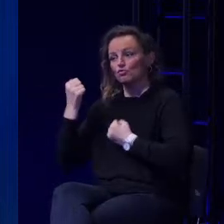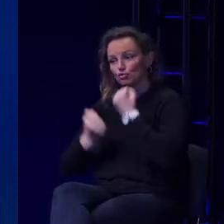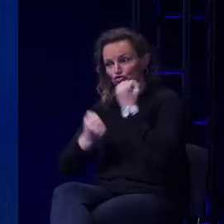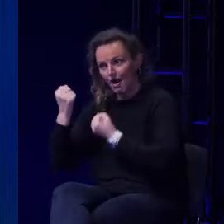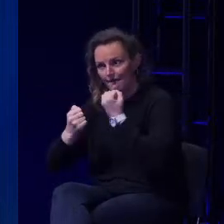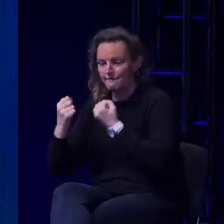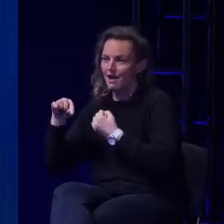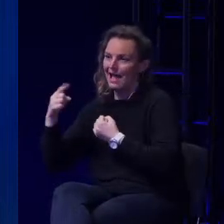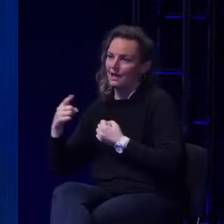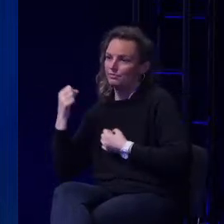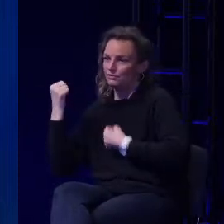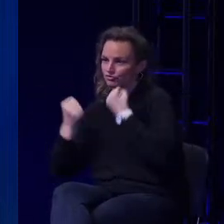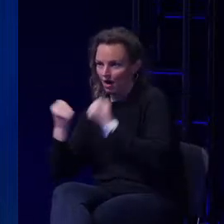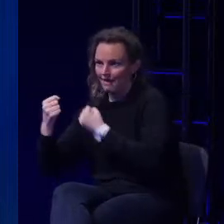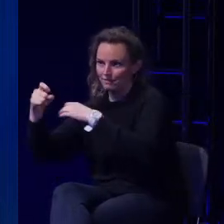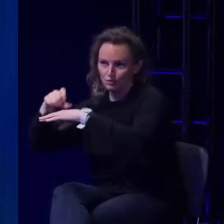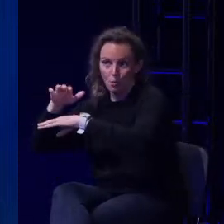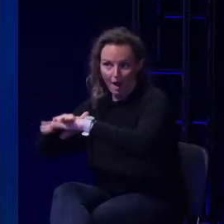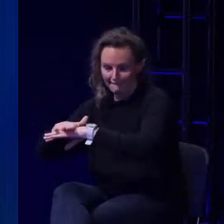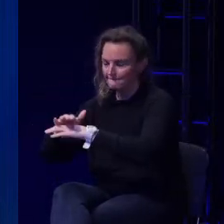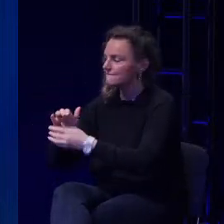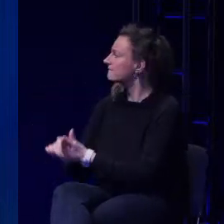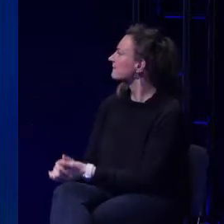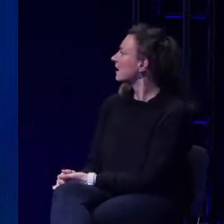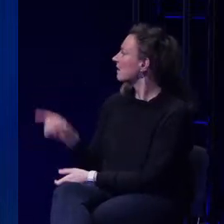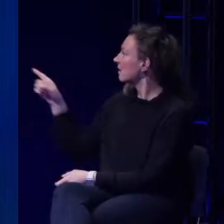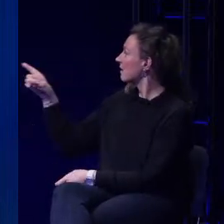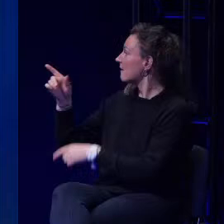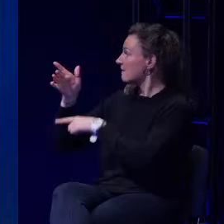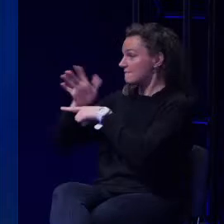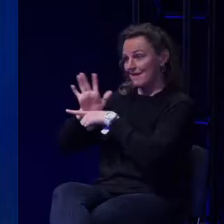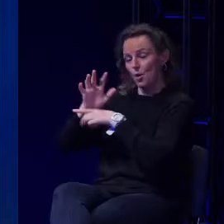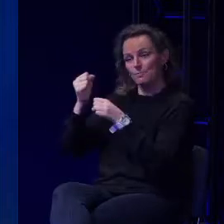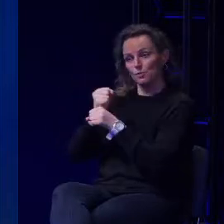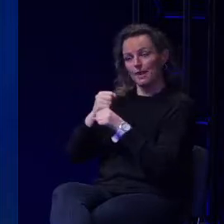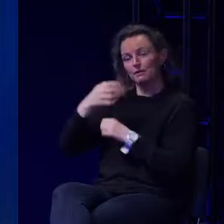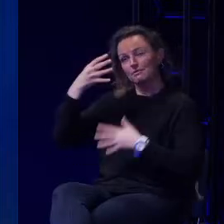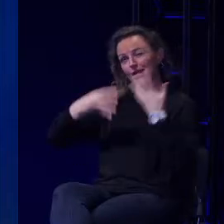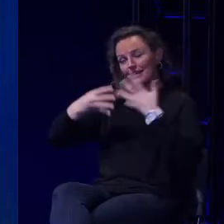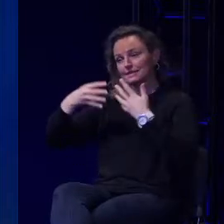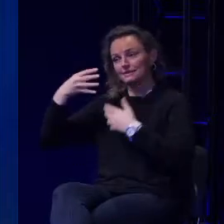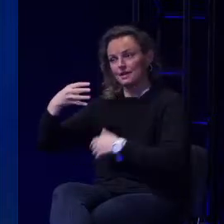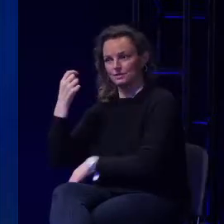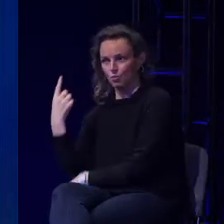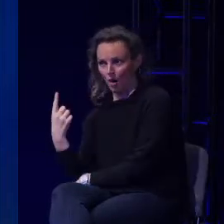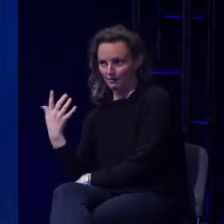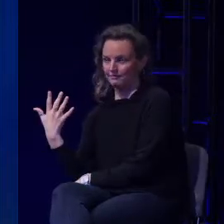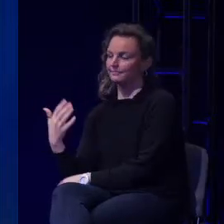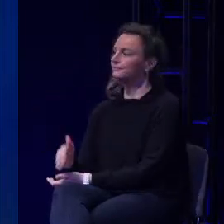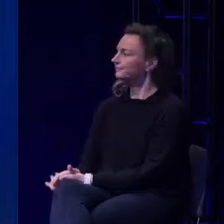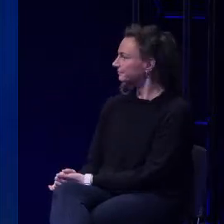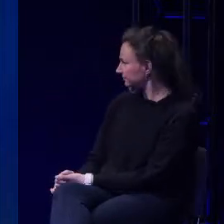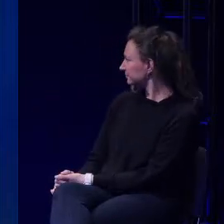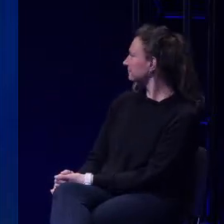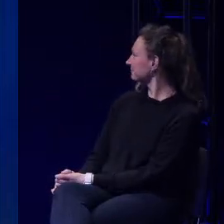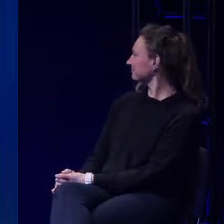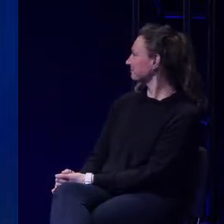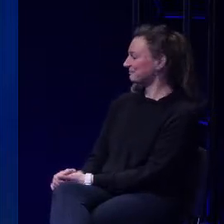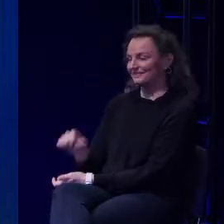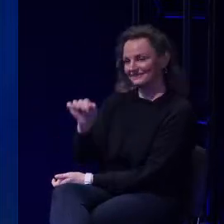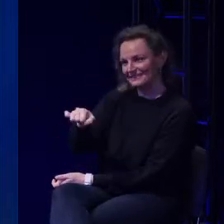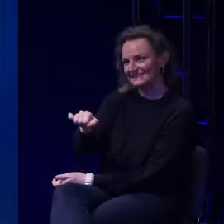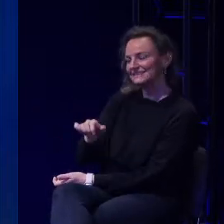Driver's Wife. Yeah. And this was a film you made in 1991. Okay. Was it? Yeah.